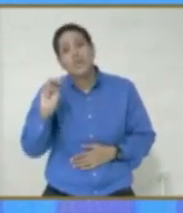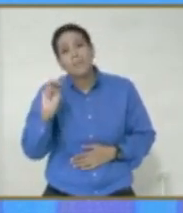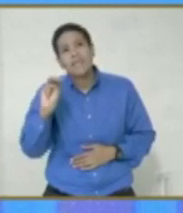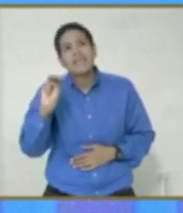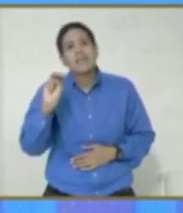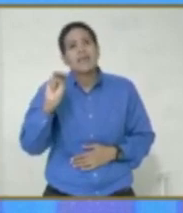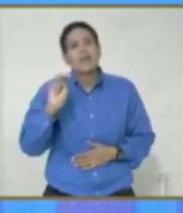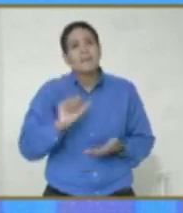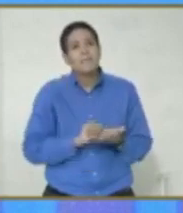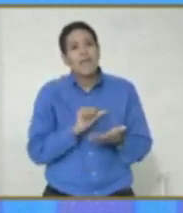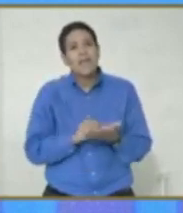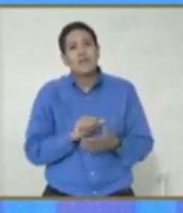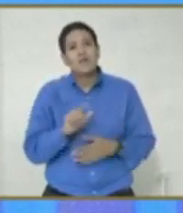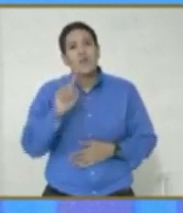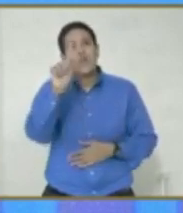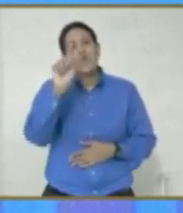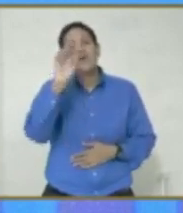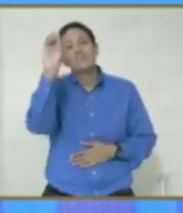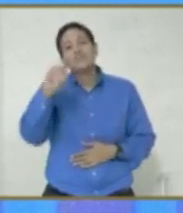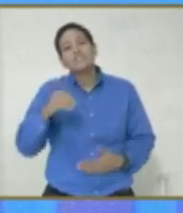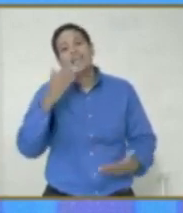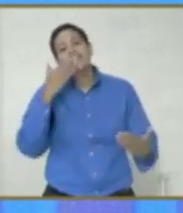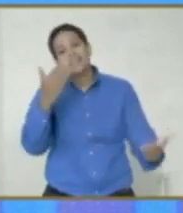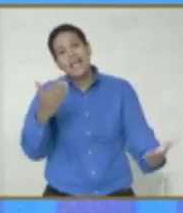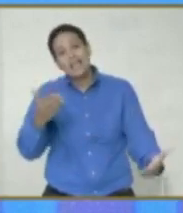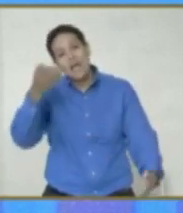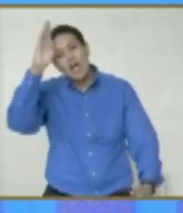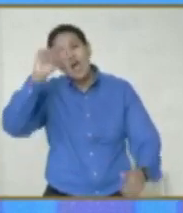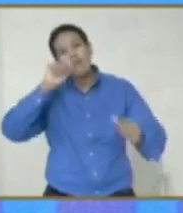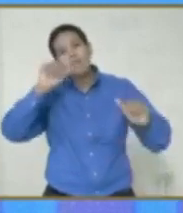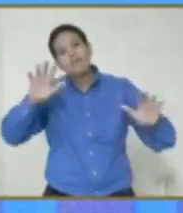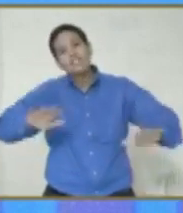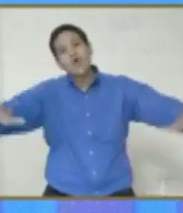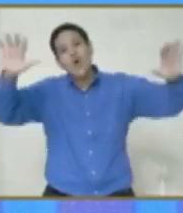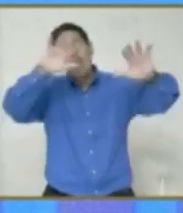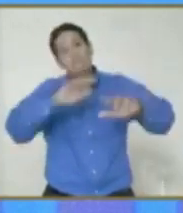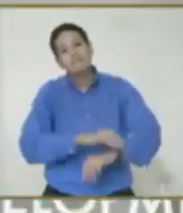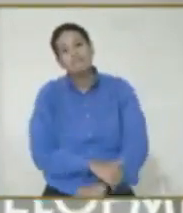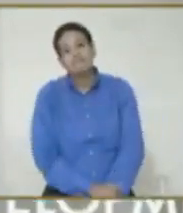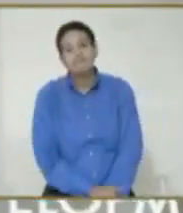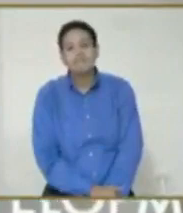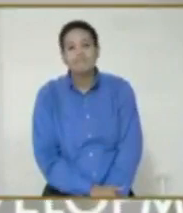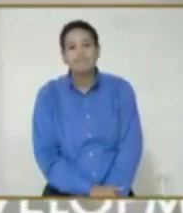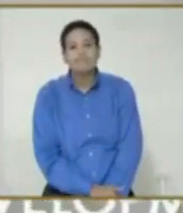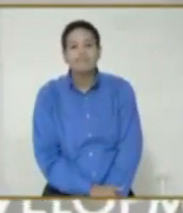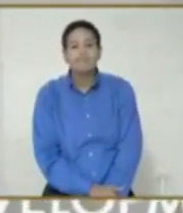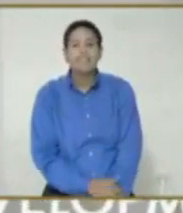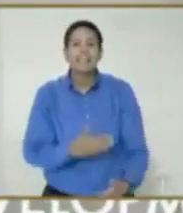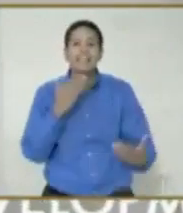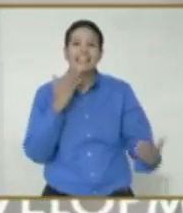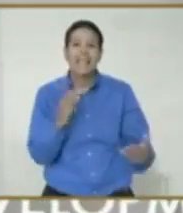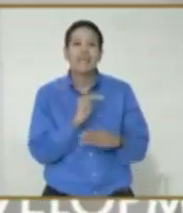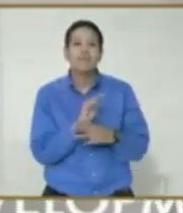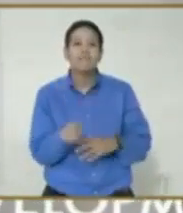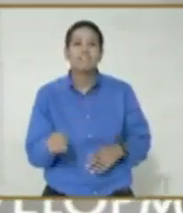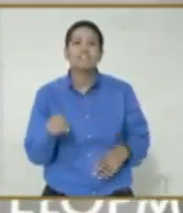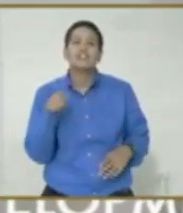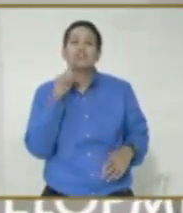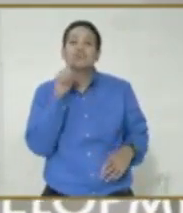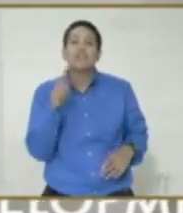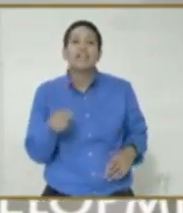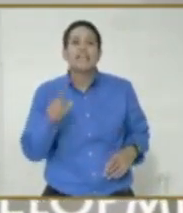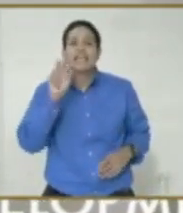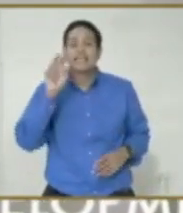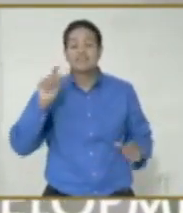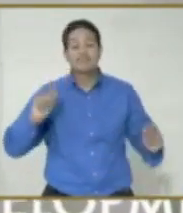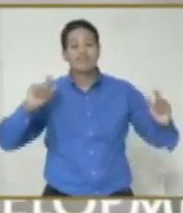page. 100% thanks, and God bless you all. Thank you. Thank you, Honourable Minister. This has been the